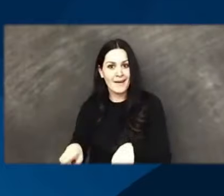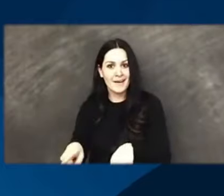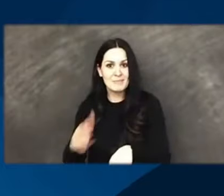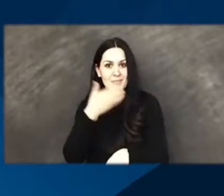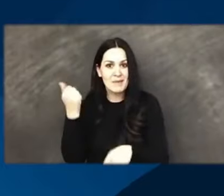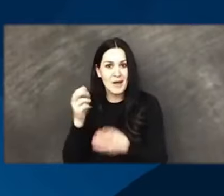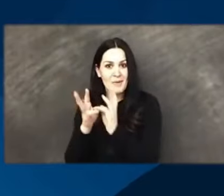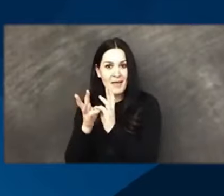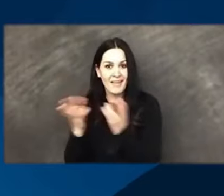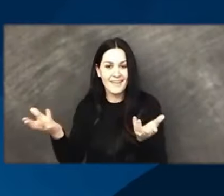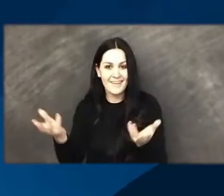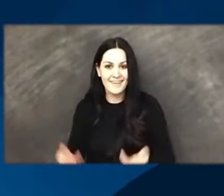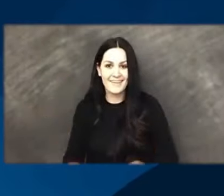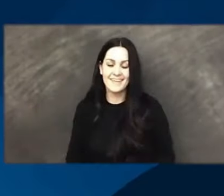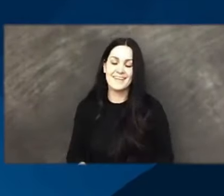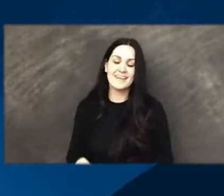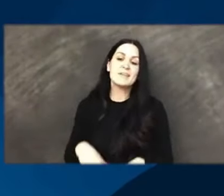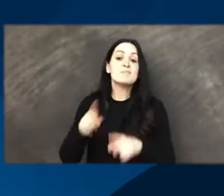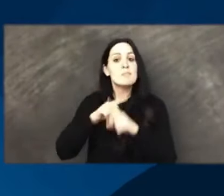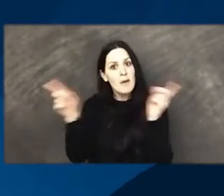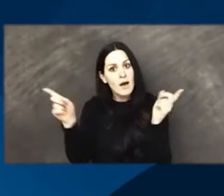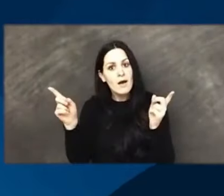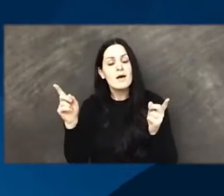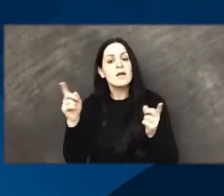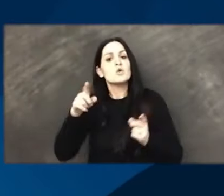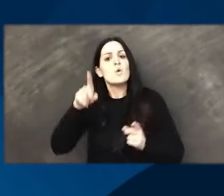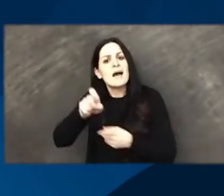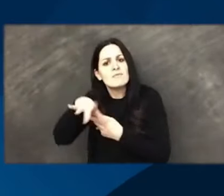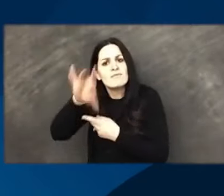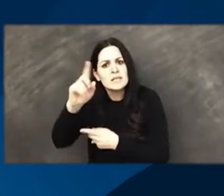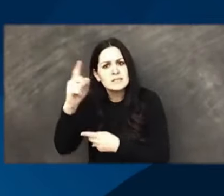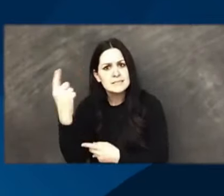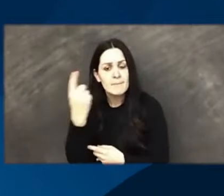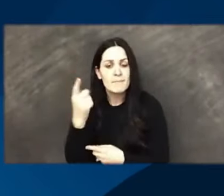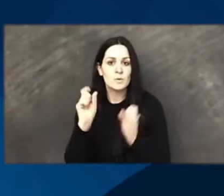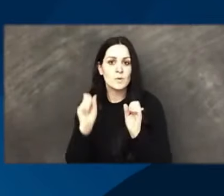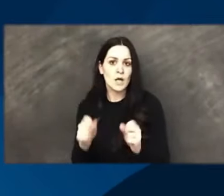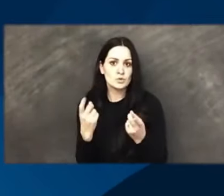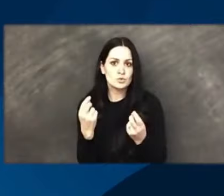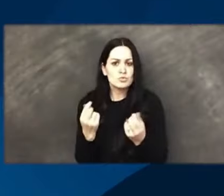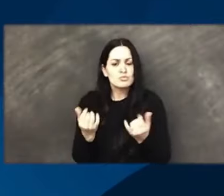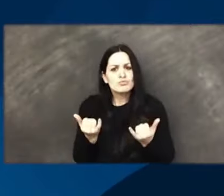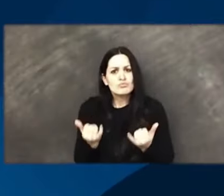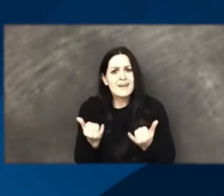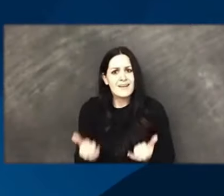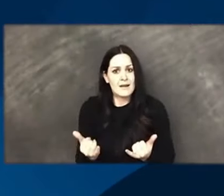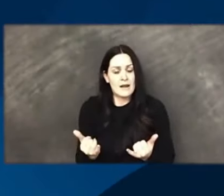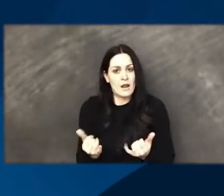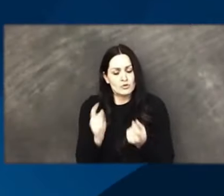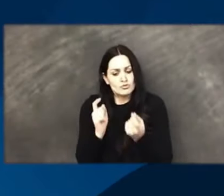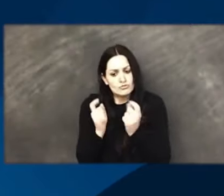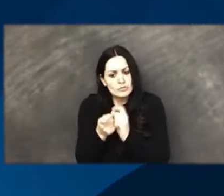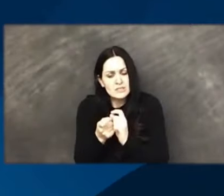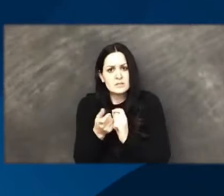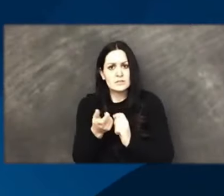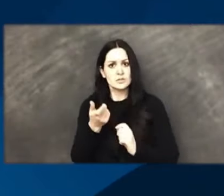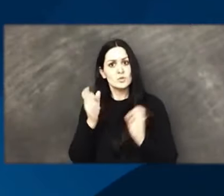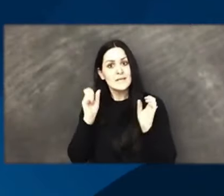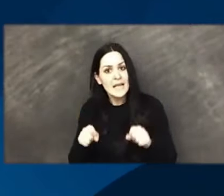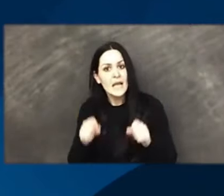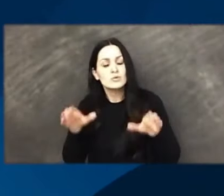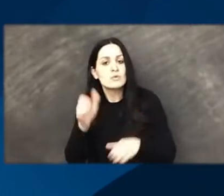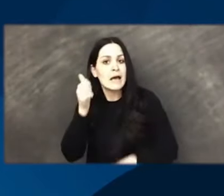is to find something that you could do at the present time that's reasonable, something that you can do every